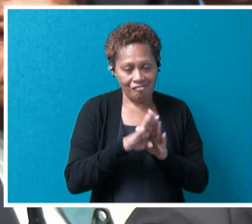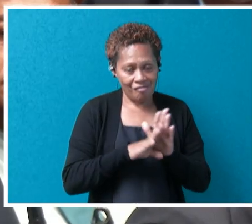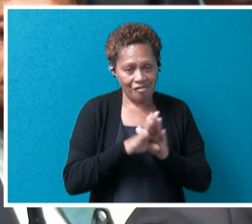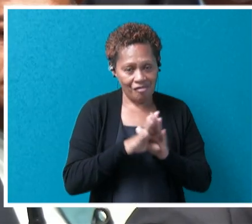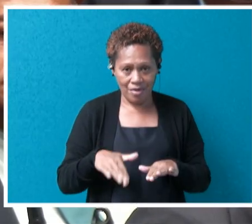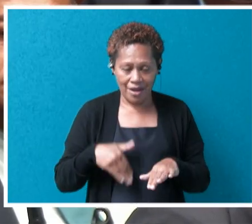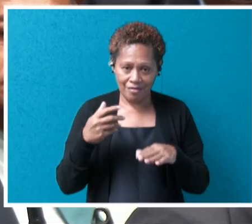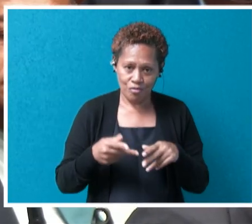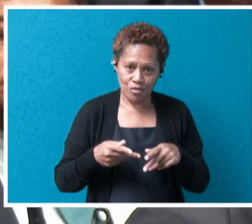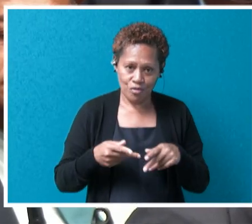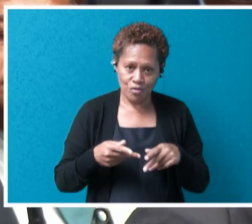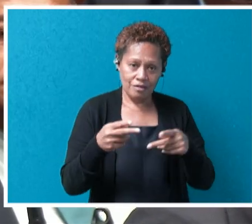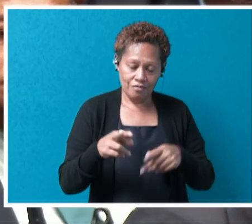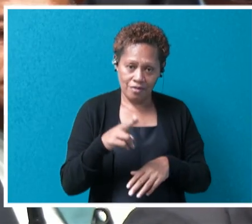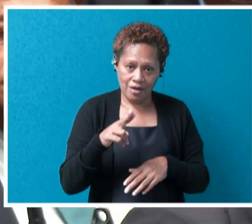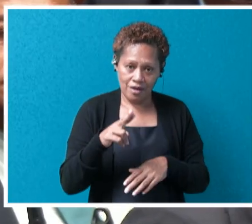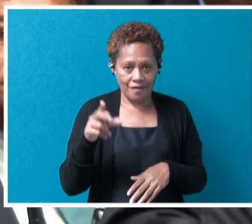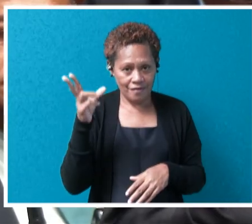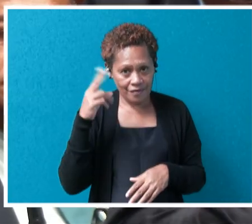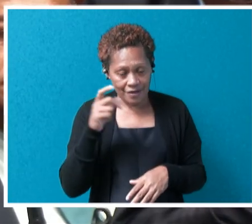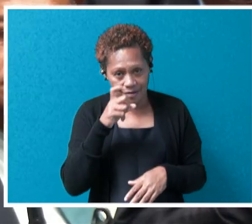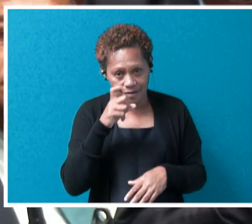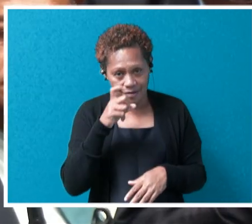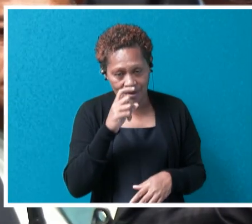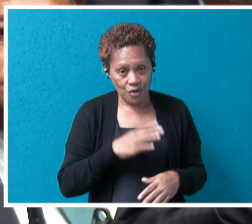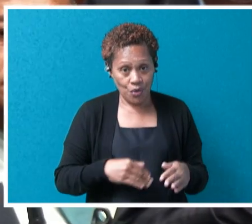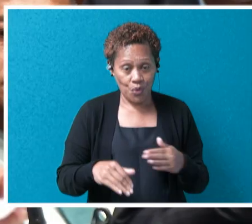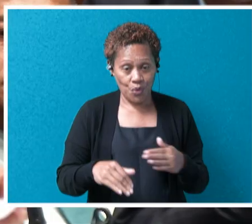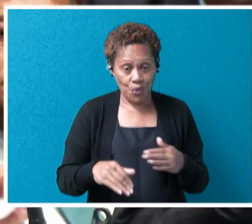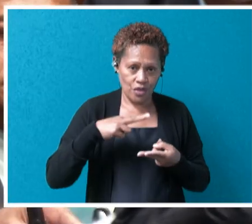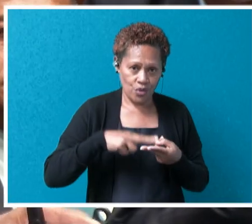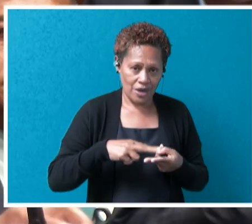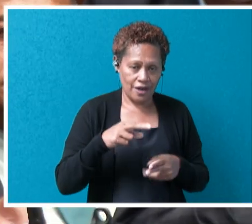progress of the iTaukei people within the United Fiji.